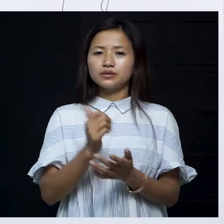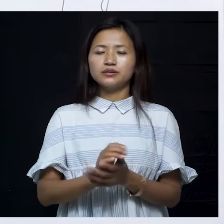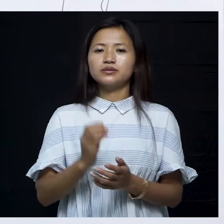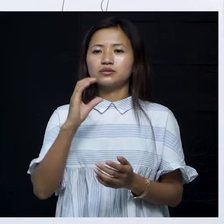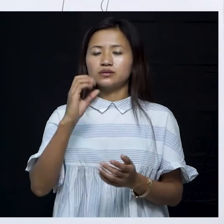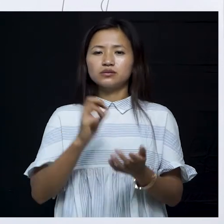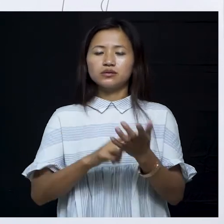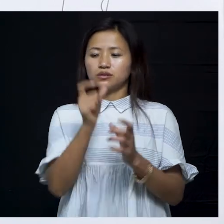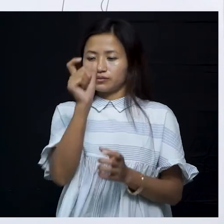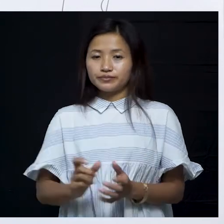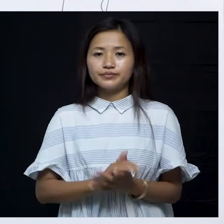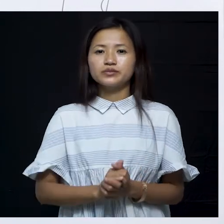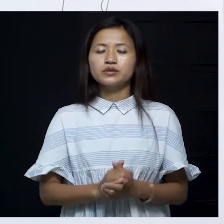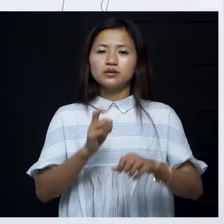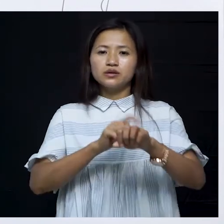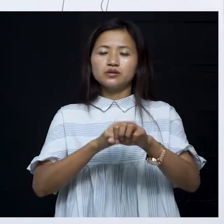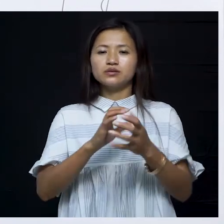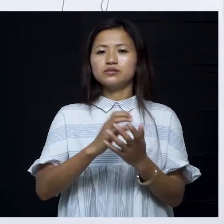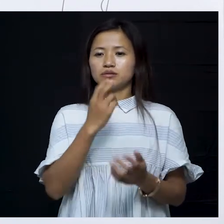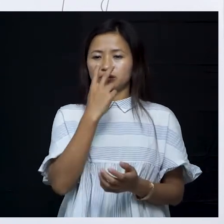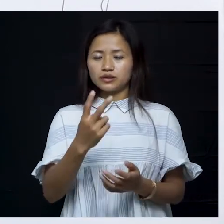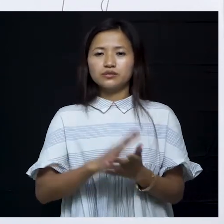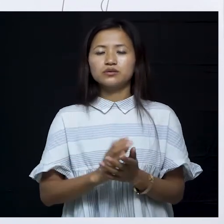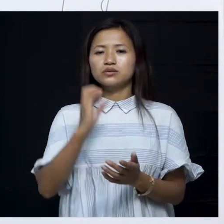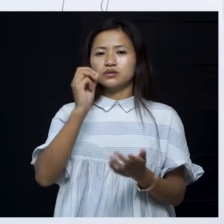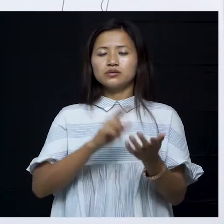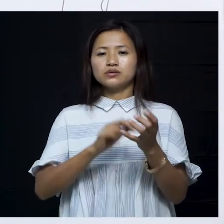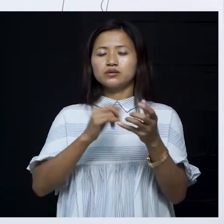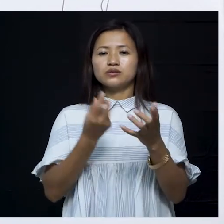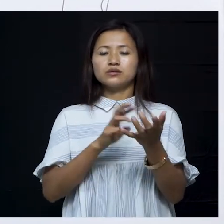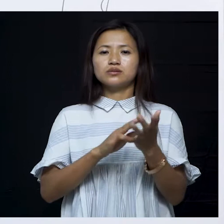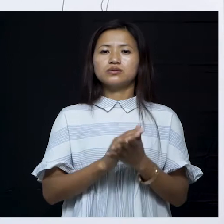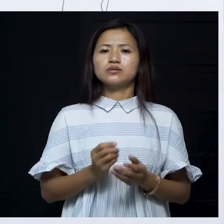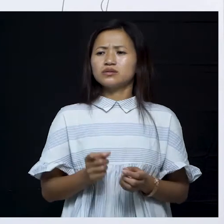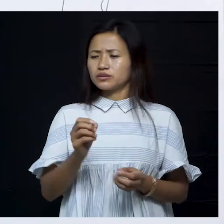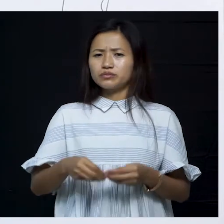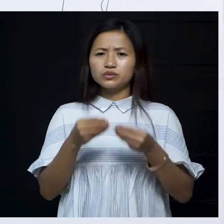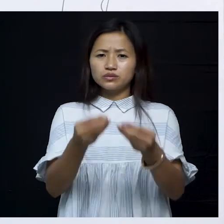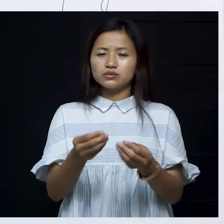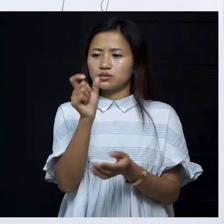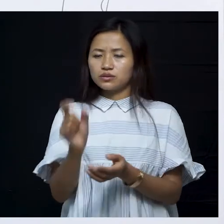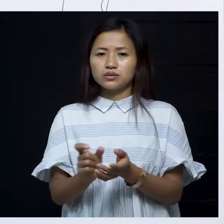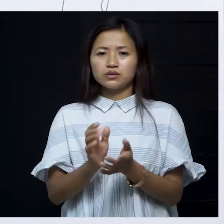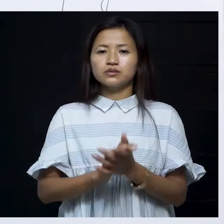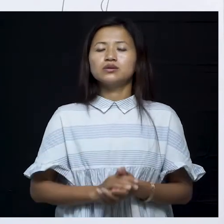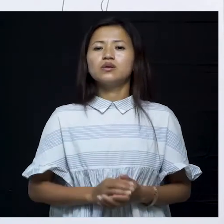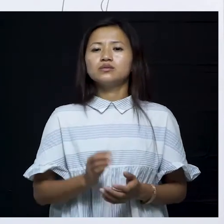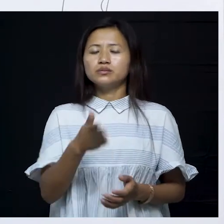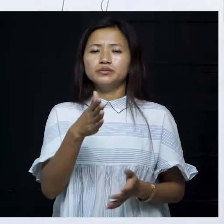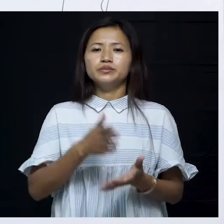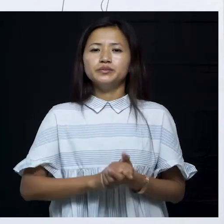consumers. So timely, they used to check on those consumers and producers who are